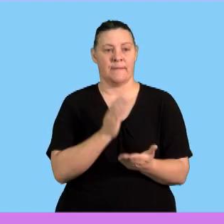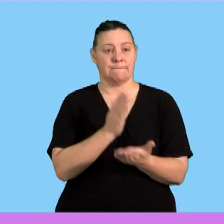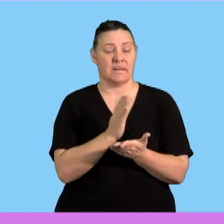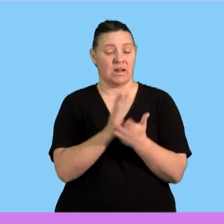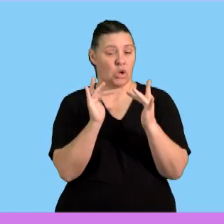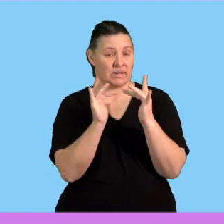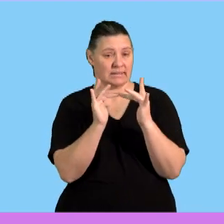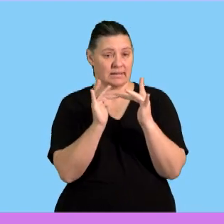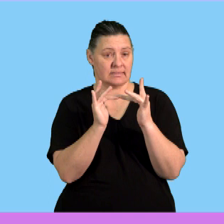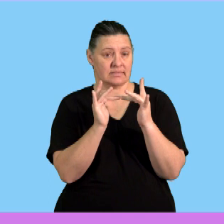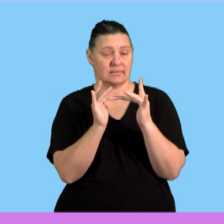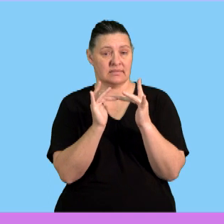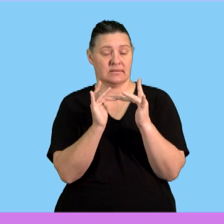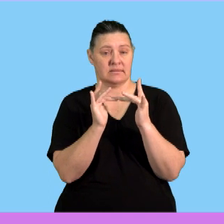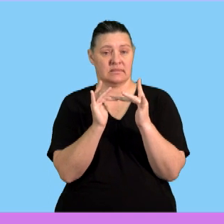And the middle connector